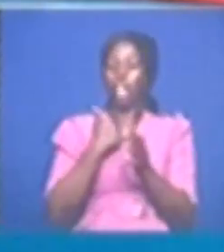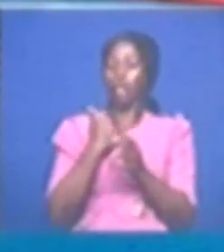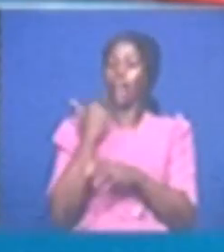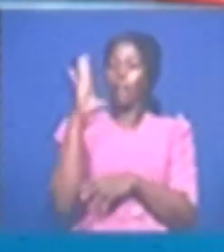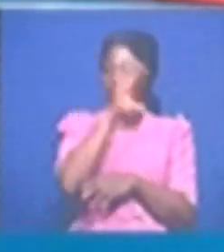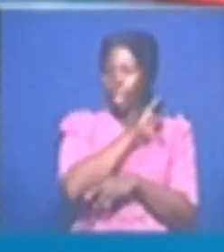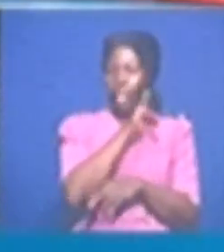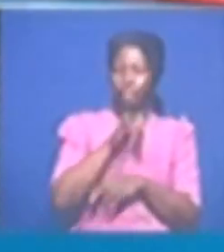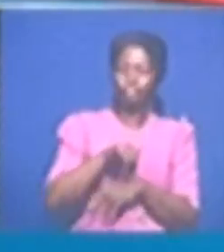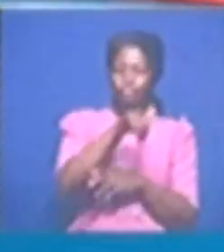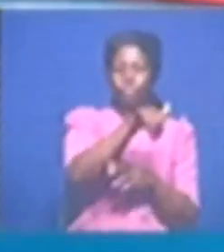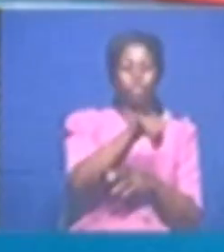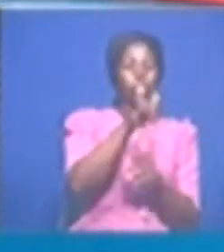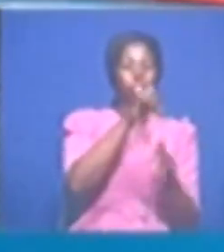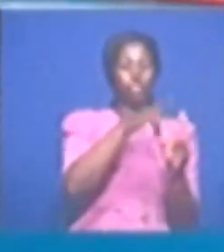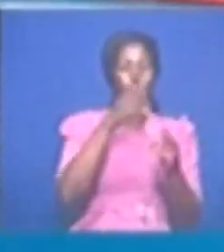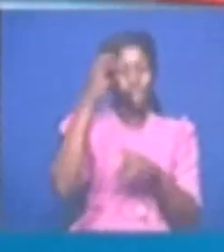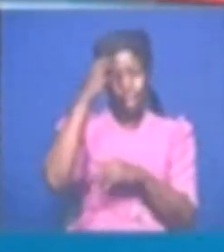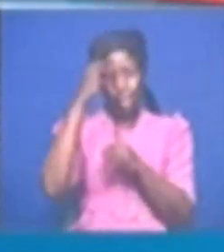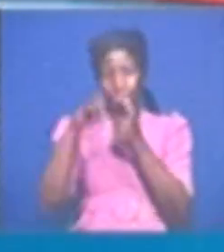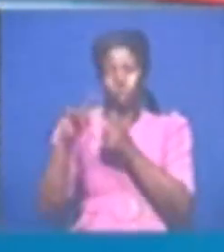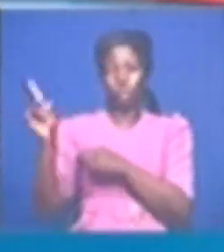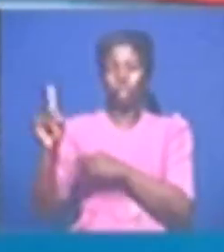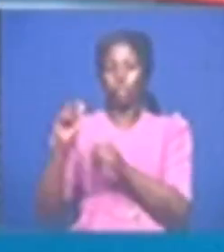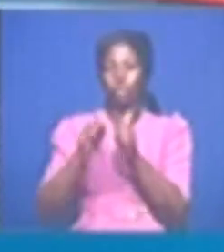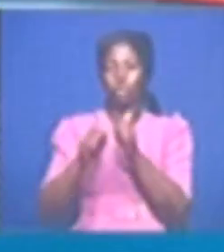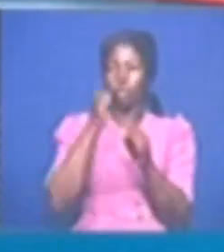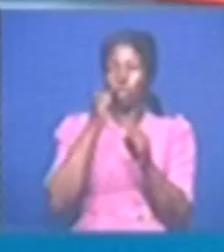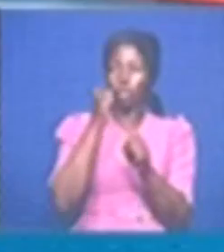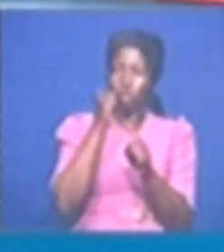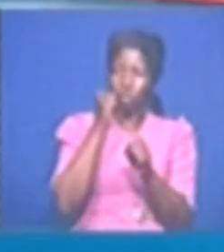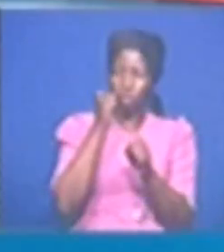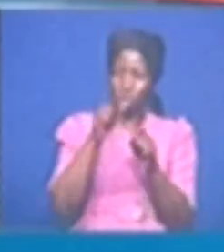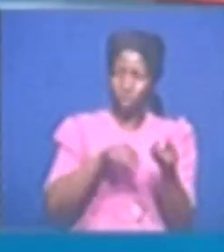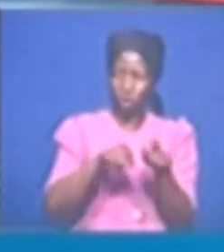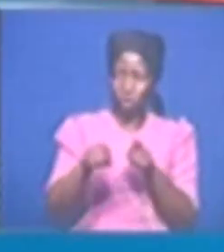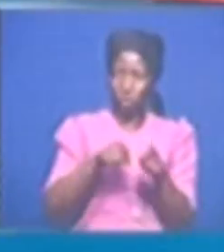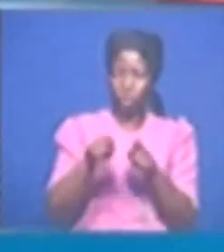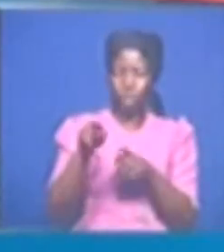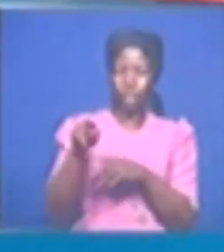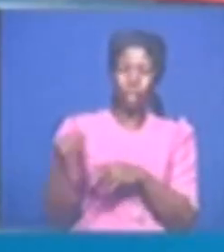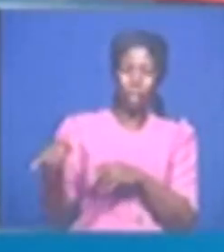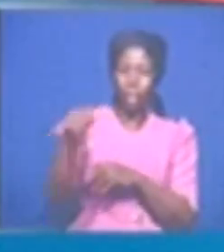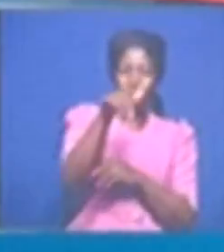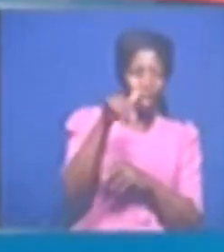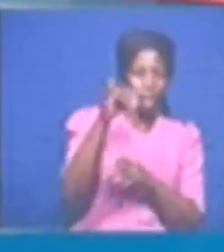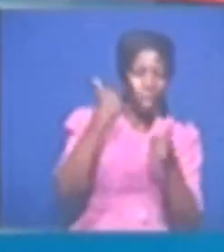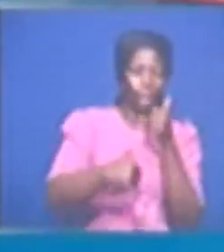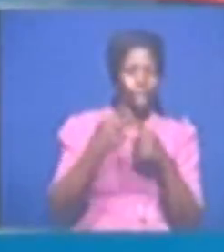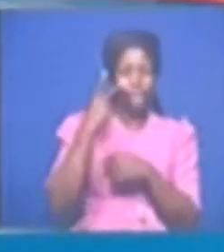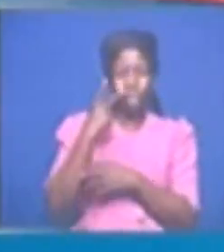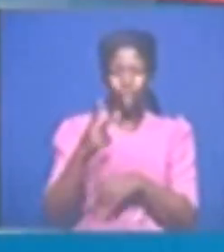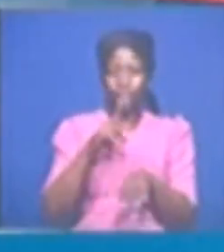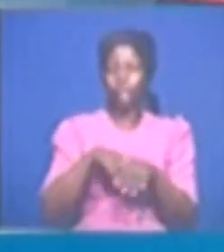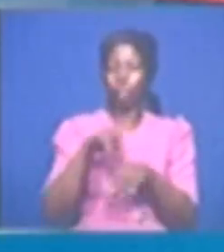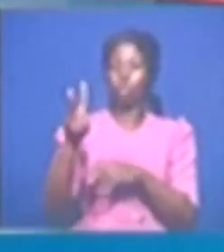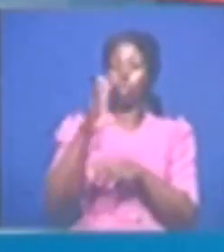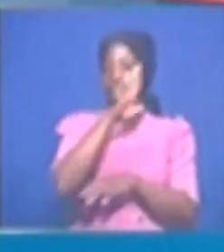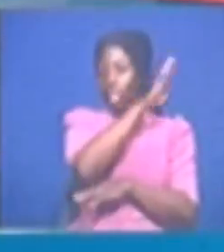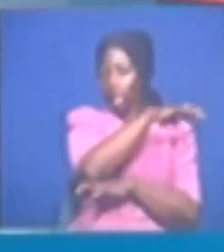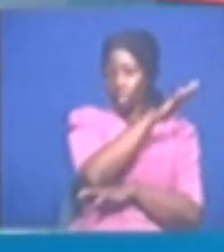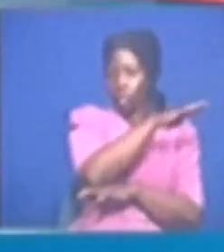Nairobi, which was operated by FlySax, and the flight was last seen on the radar at about 2 p.m. this afternoon at 40